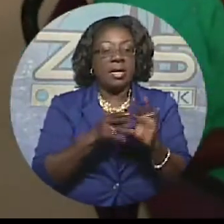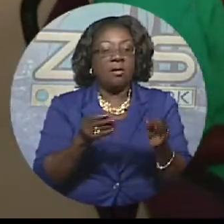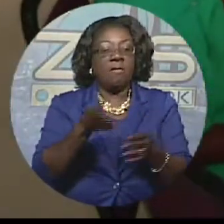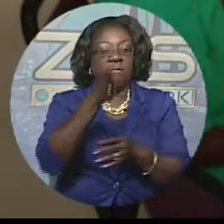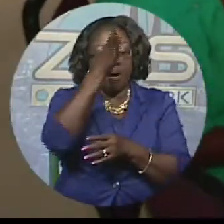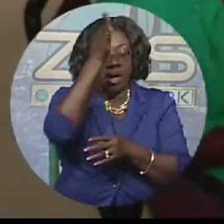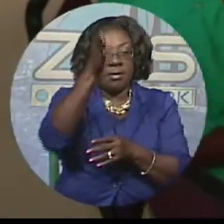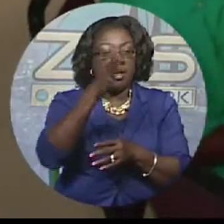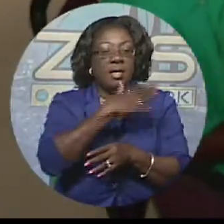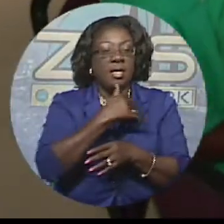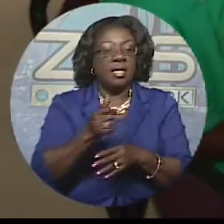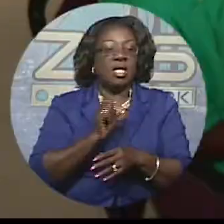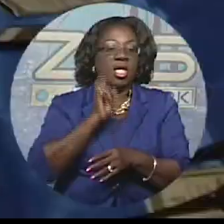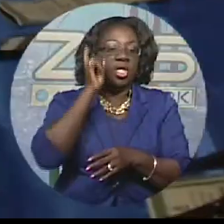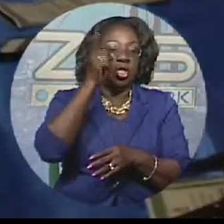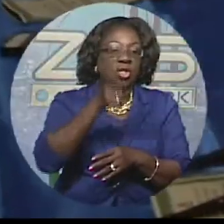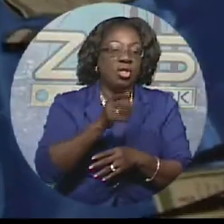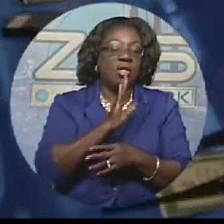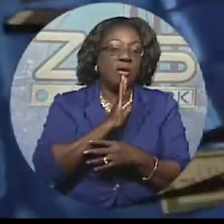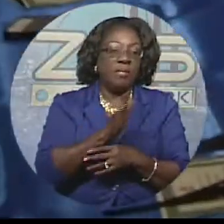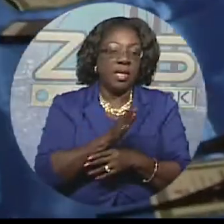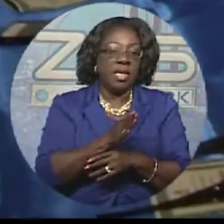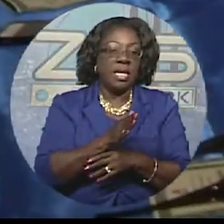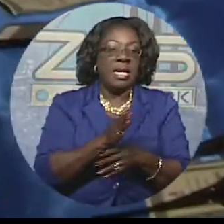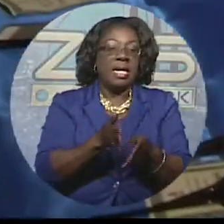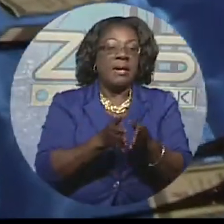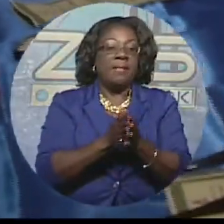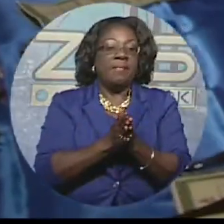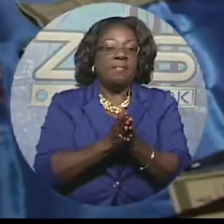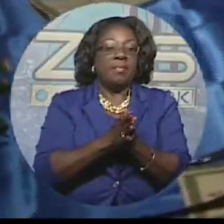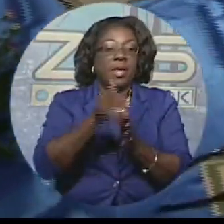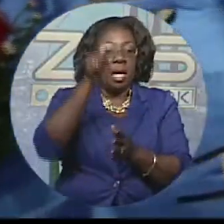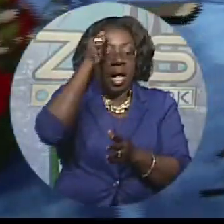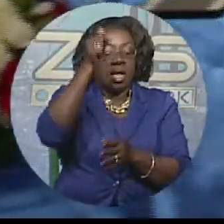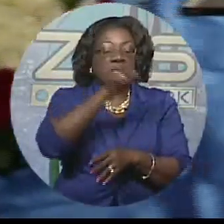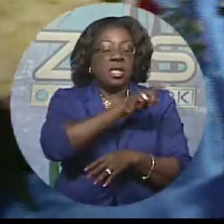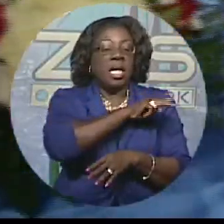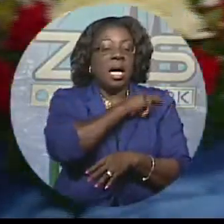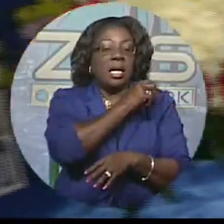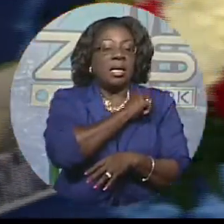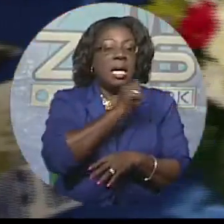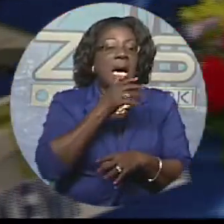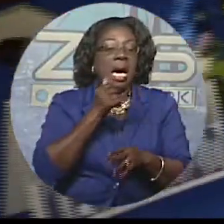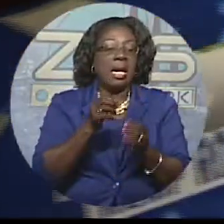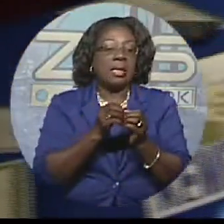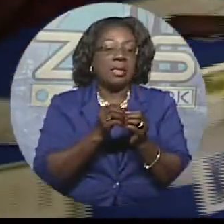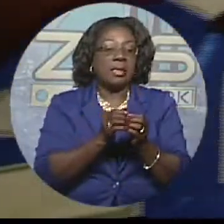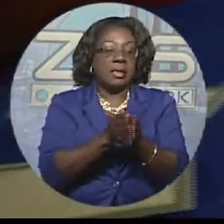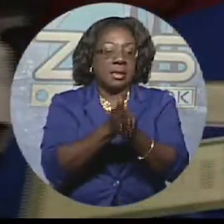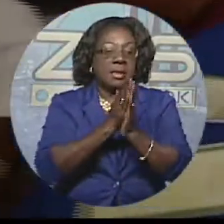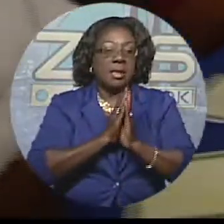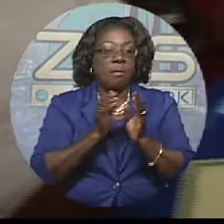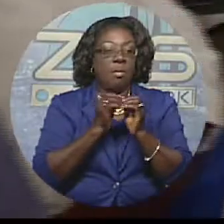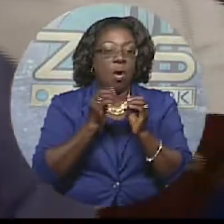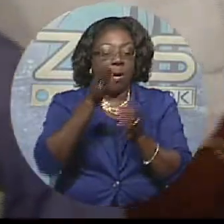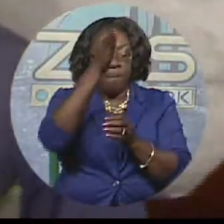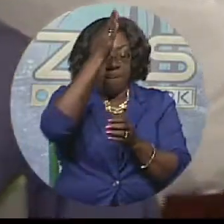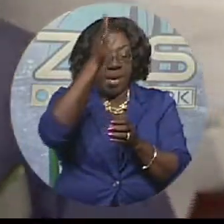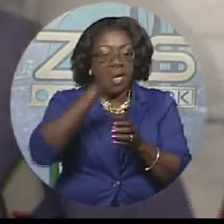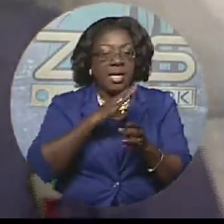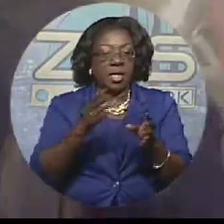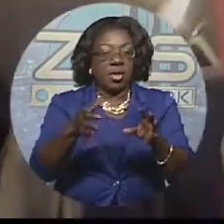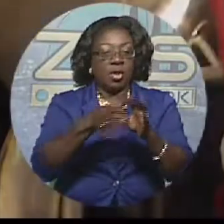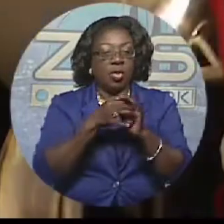call for more men to join Urban Renewal in its centers across the country to help reach its mandate.